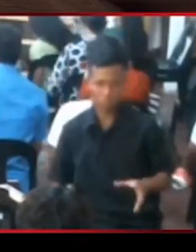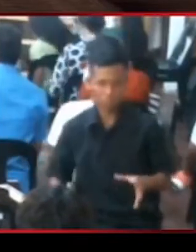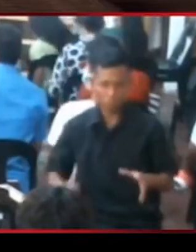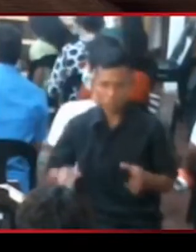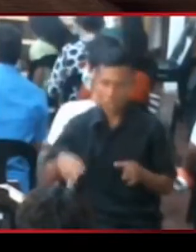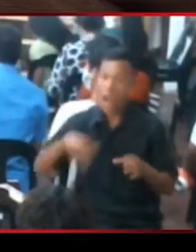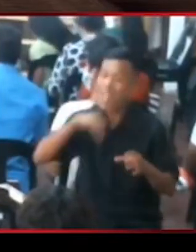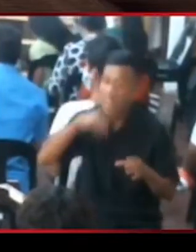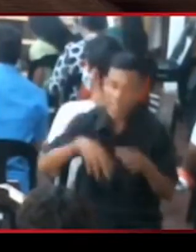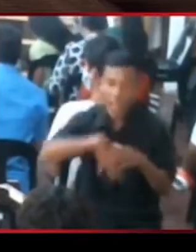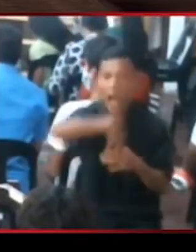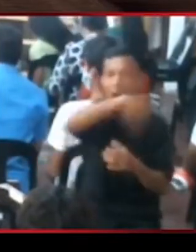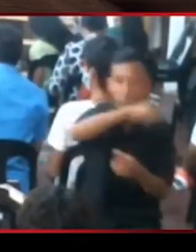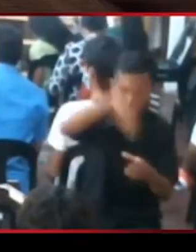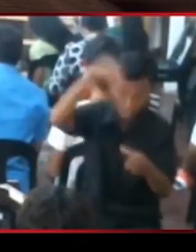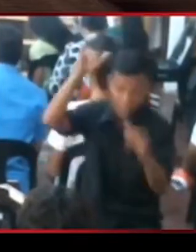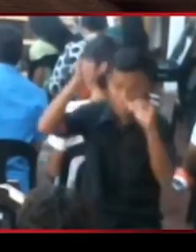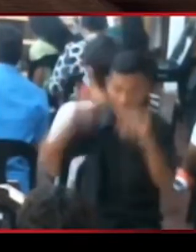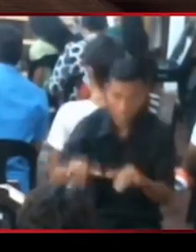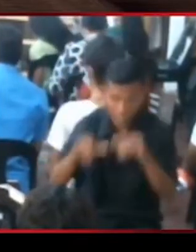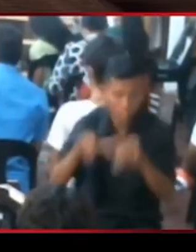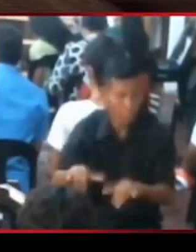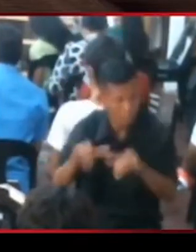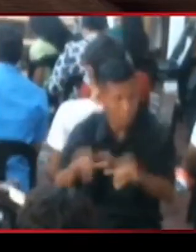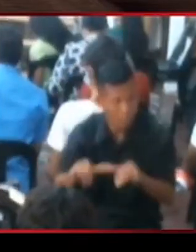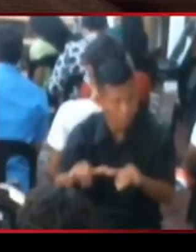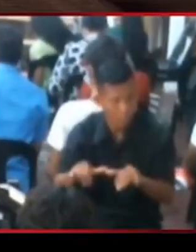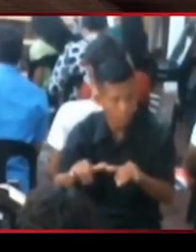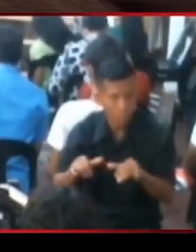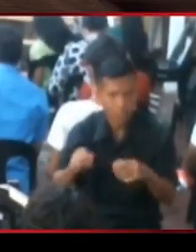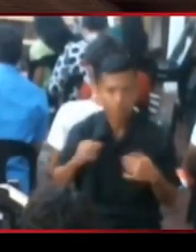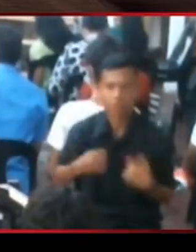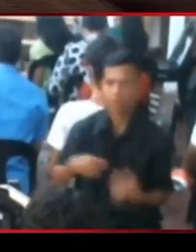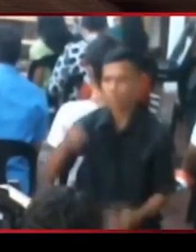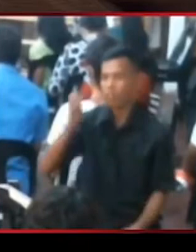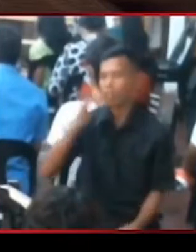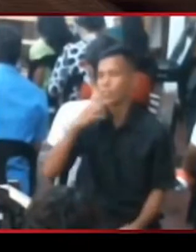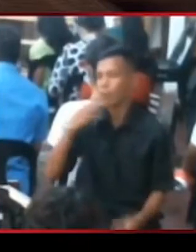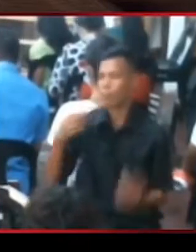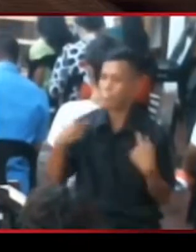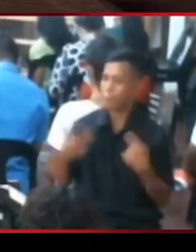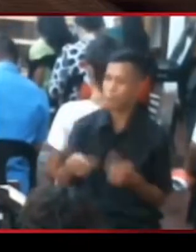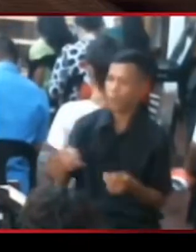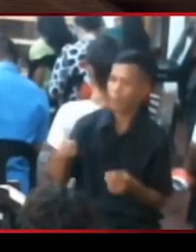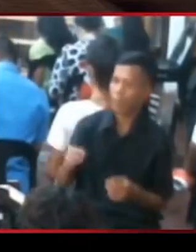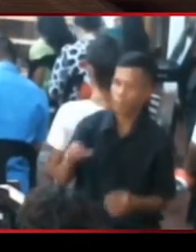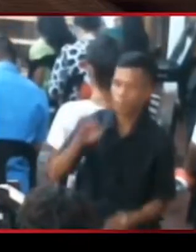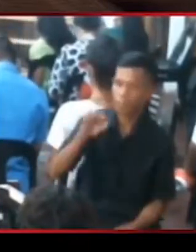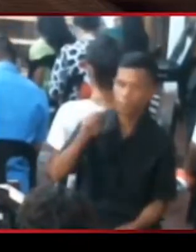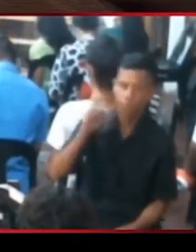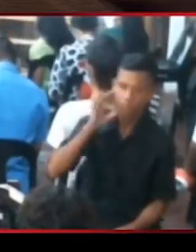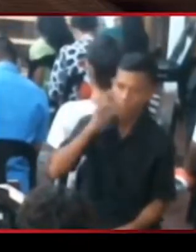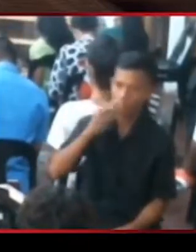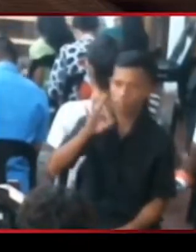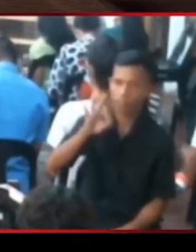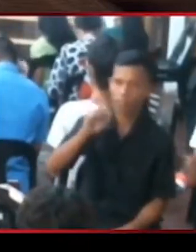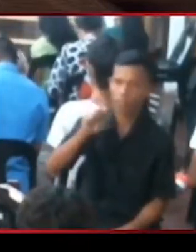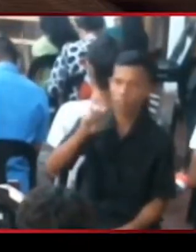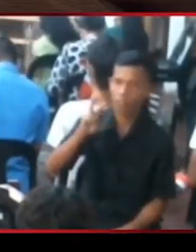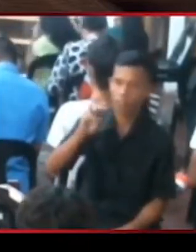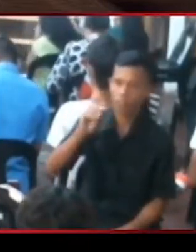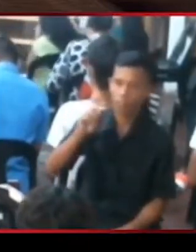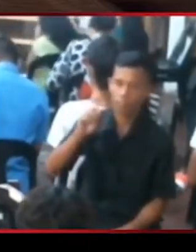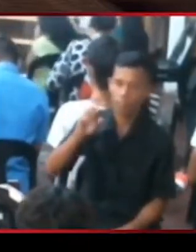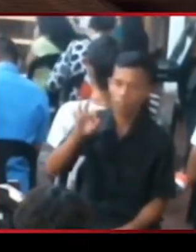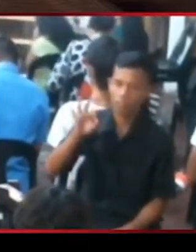of liberty. I have a favorite verse. I'm going to give that to you, and